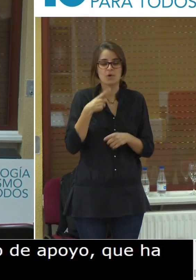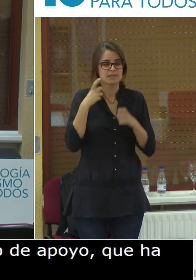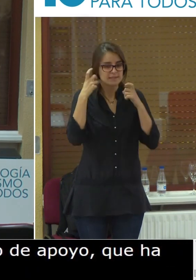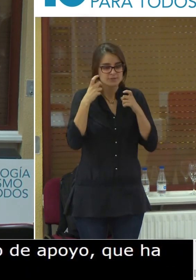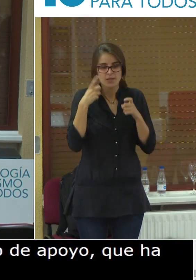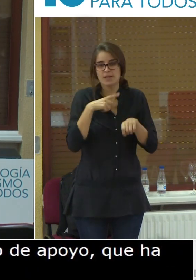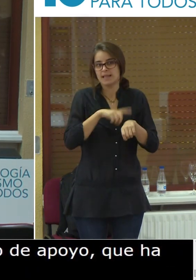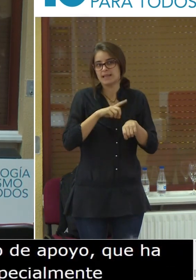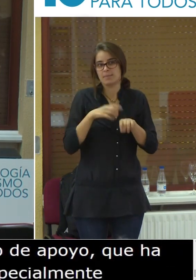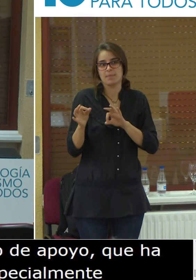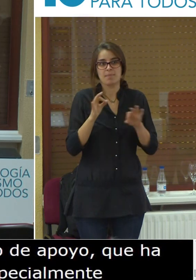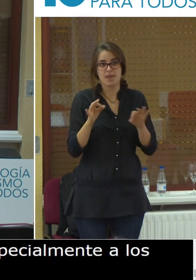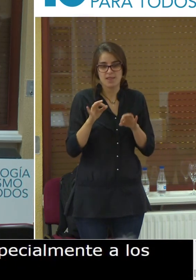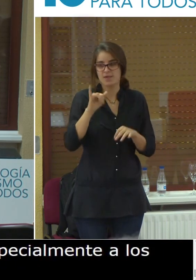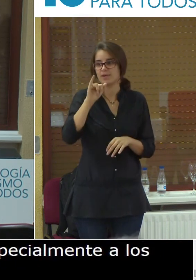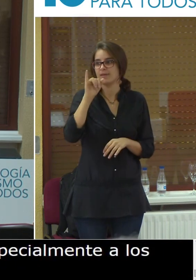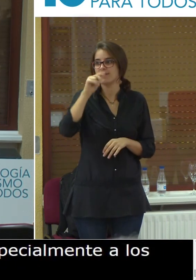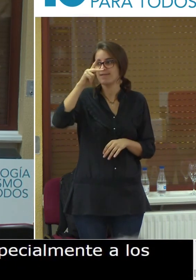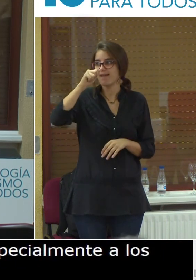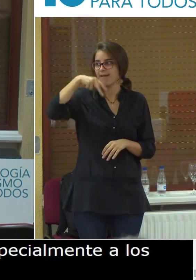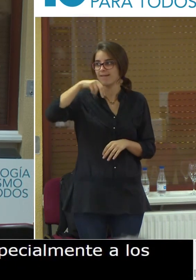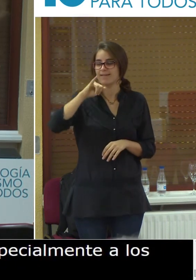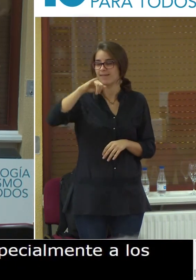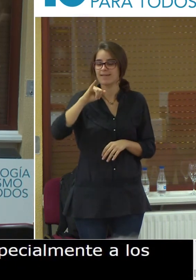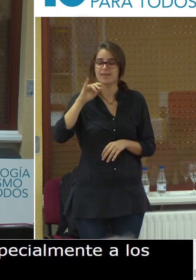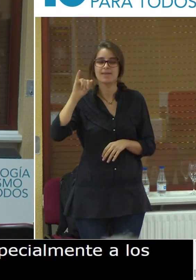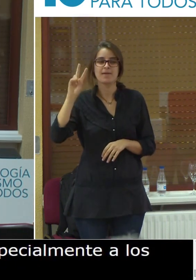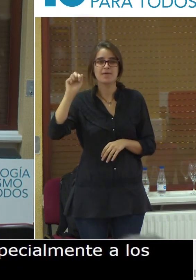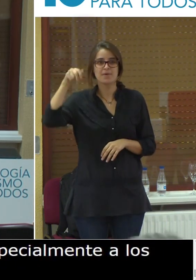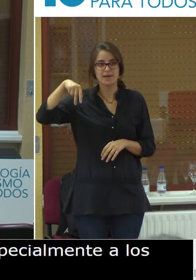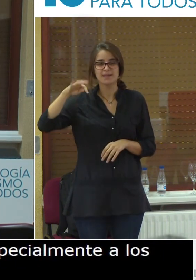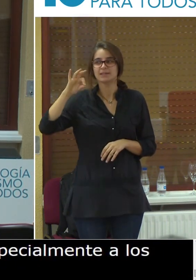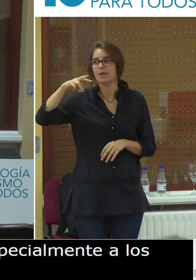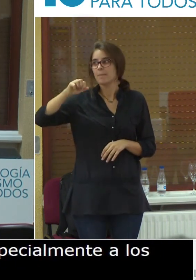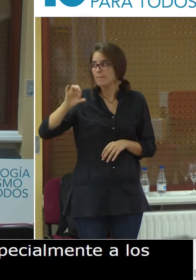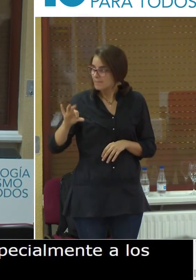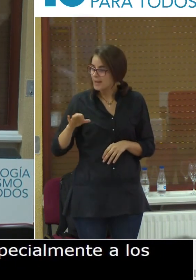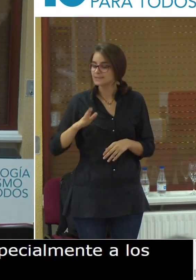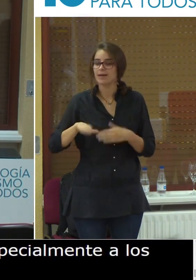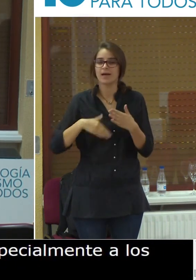preparation efforts. Tomás, Ivan, Iñaki, thank you very much indeed, and see you soon. Thank you.